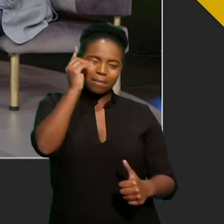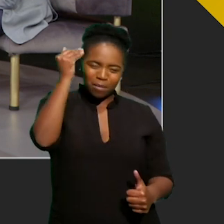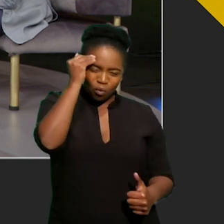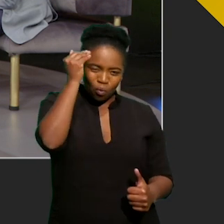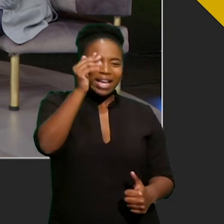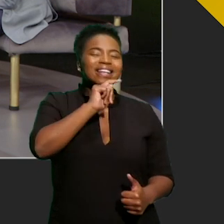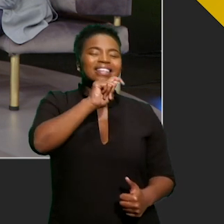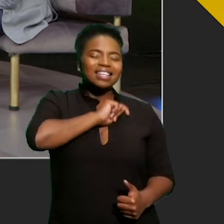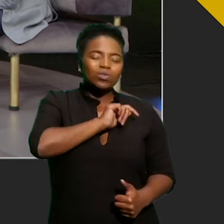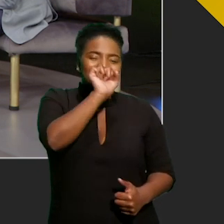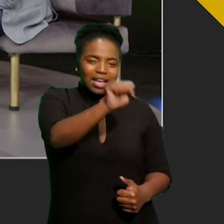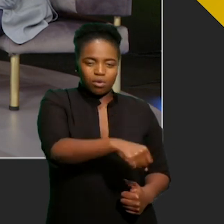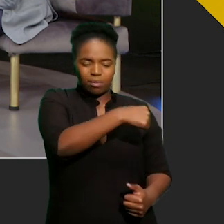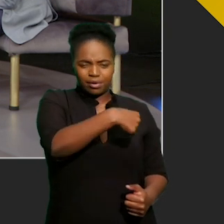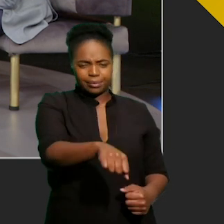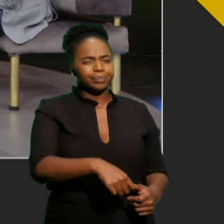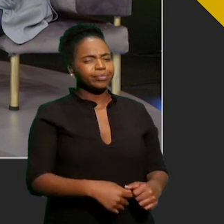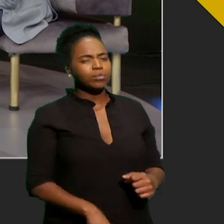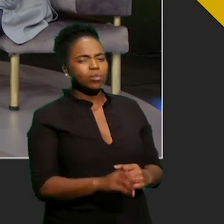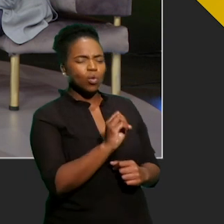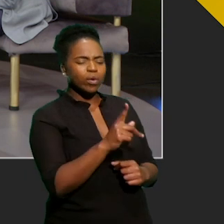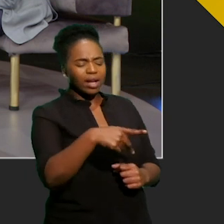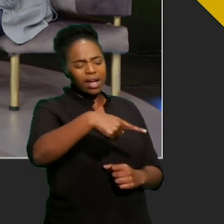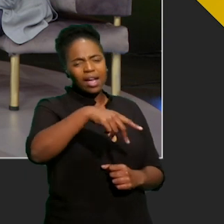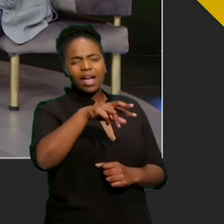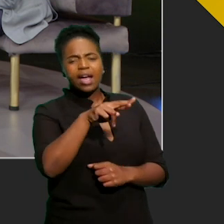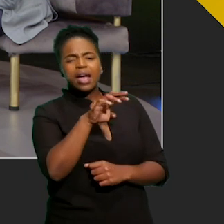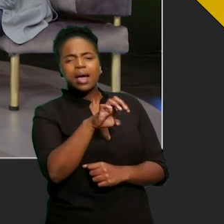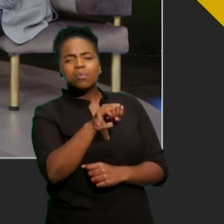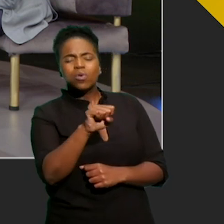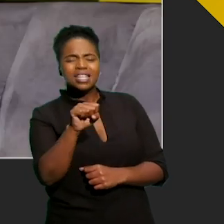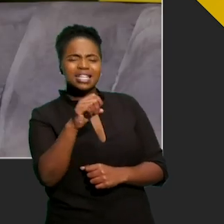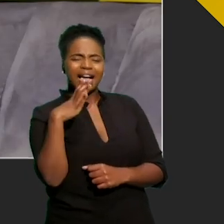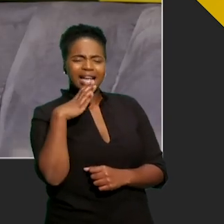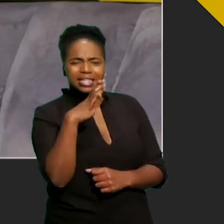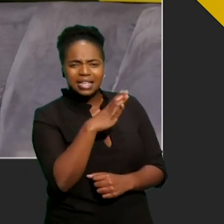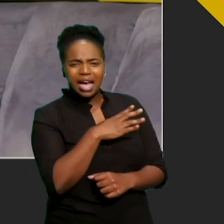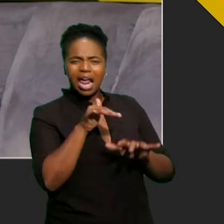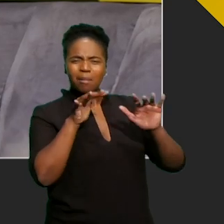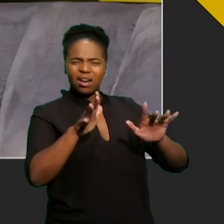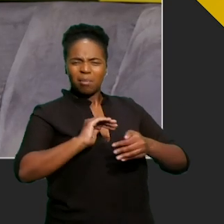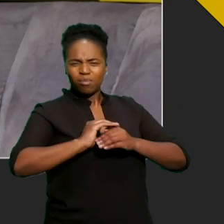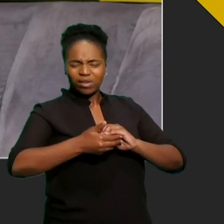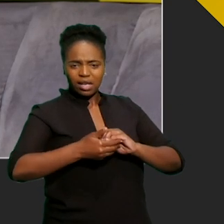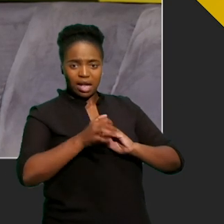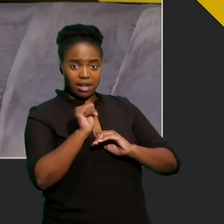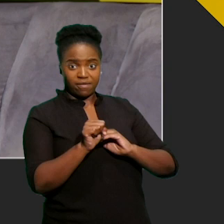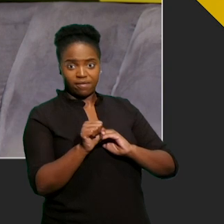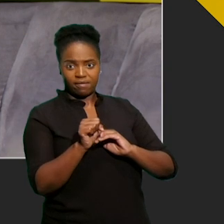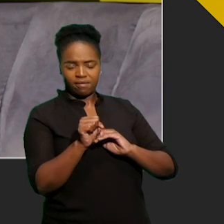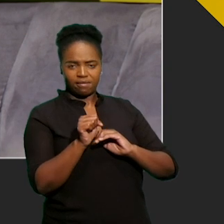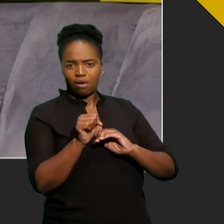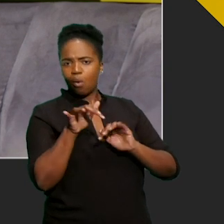And then the role of the Lanki Press Ombudsman, Press Council, BCCSA, King, and what as a normal